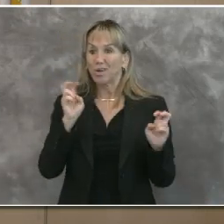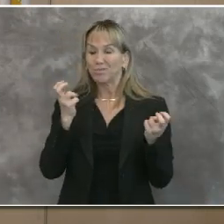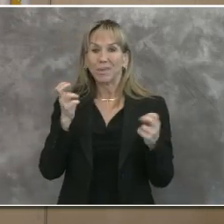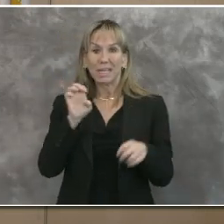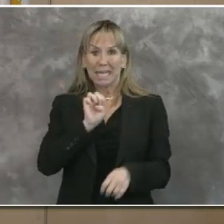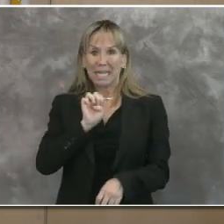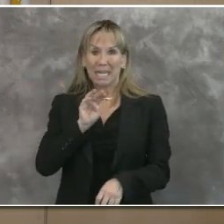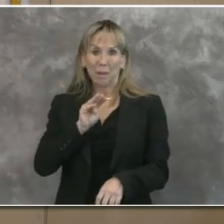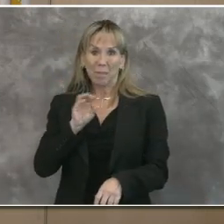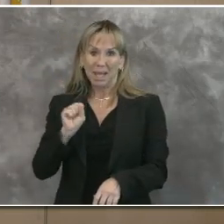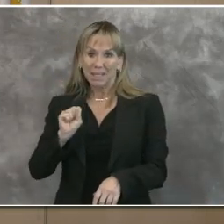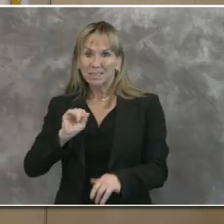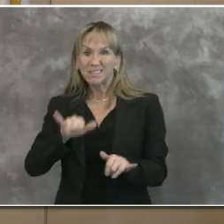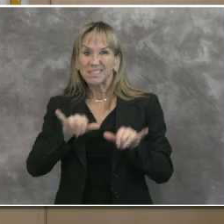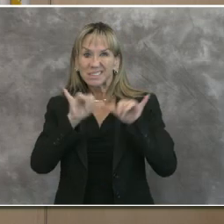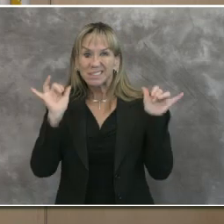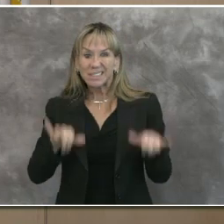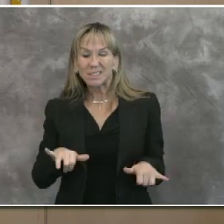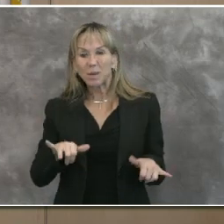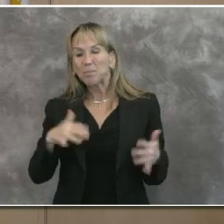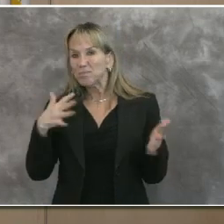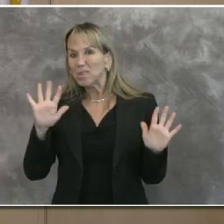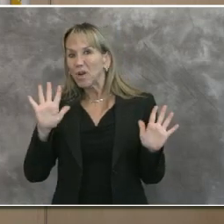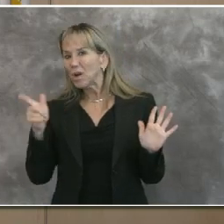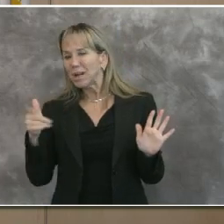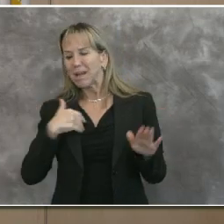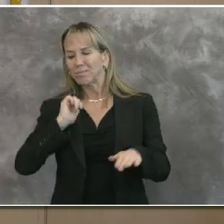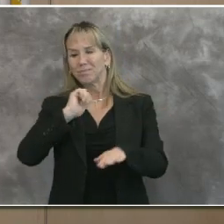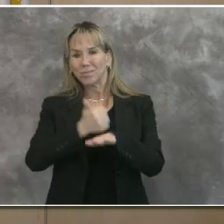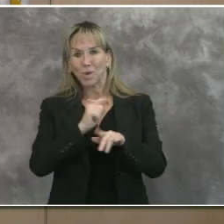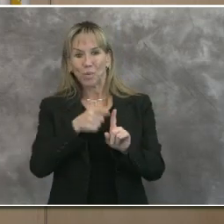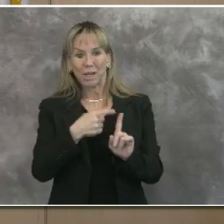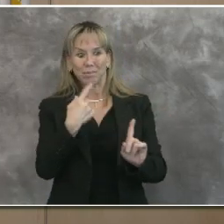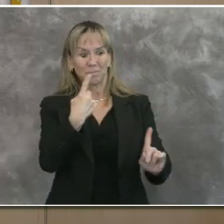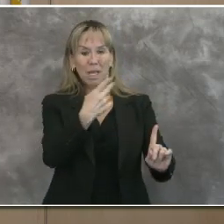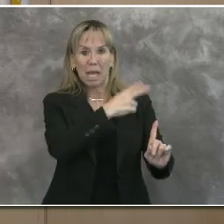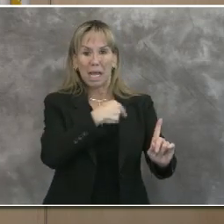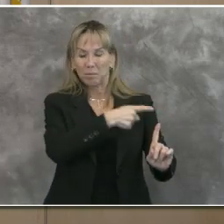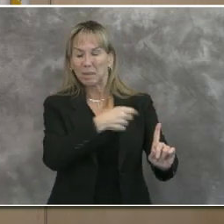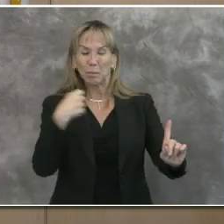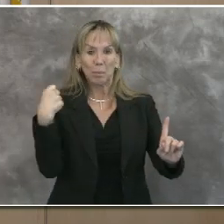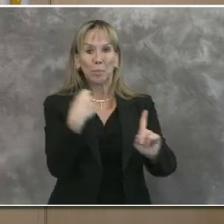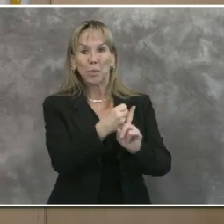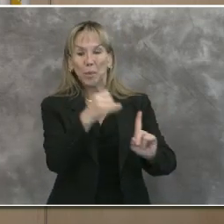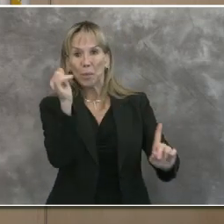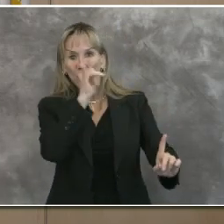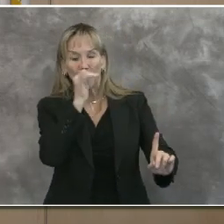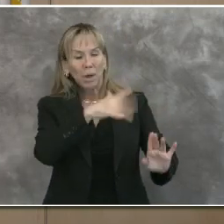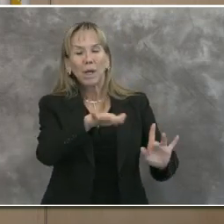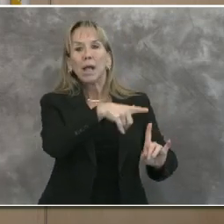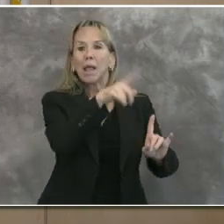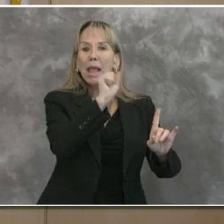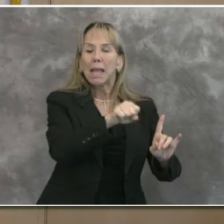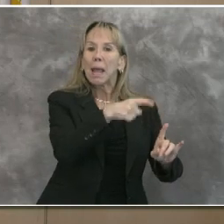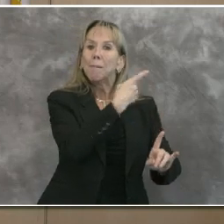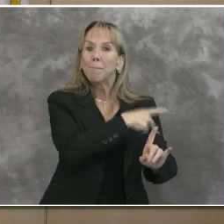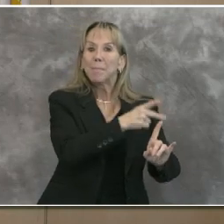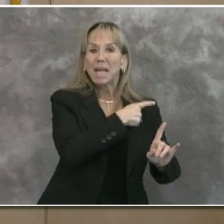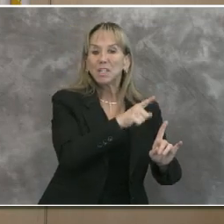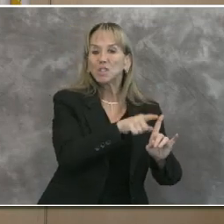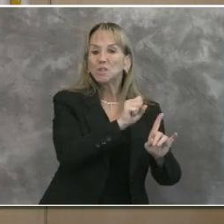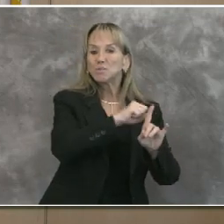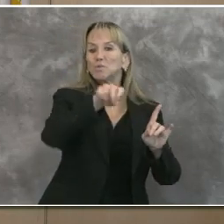when a given hospital is impacted, they can distribute their patients to